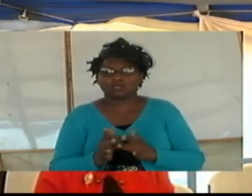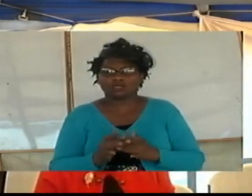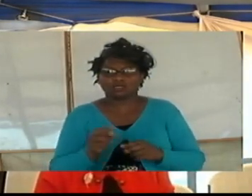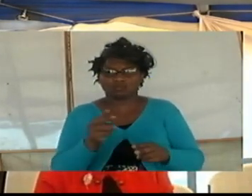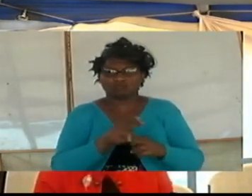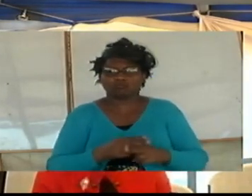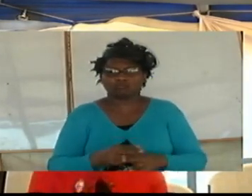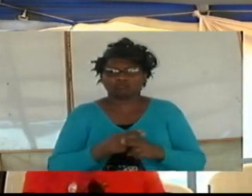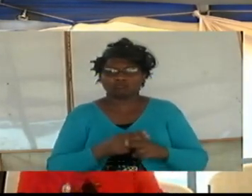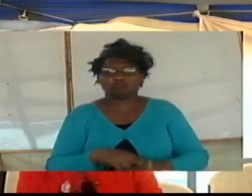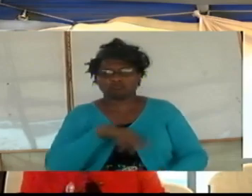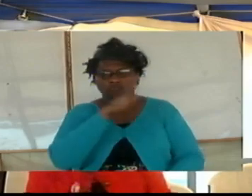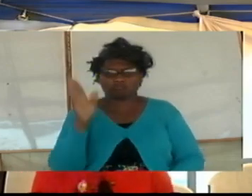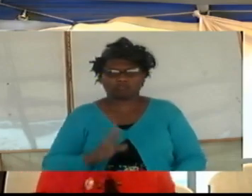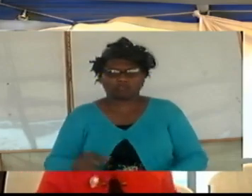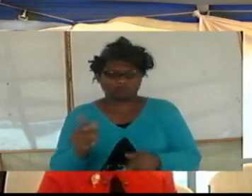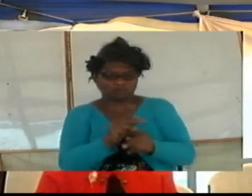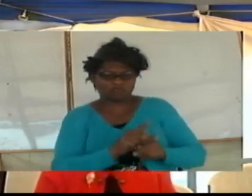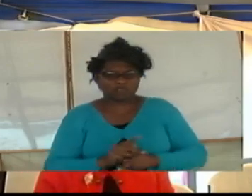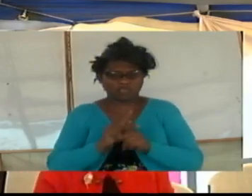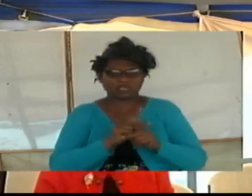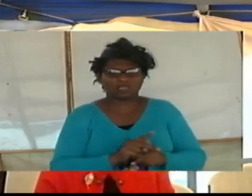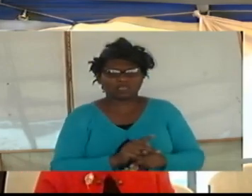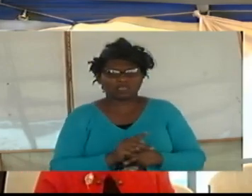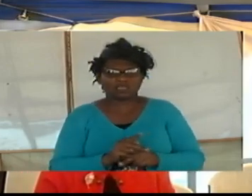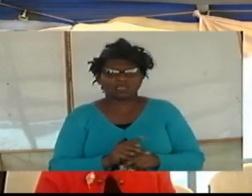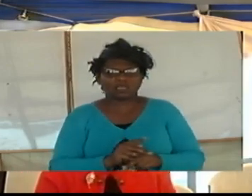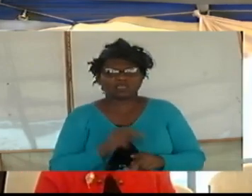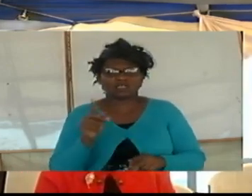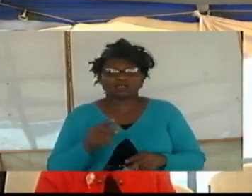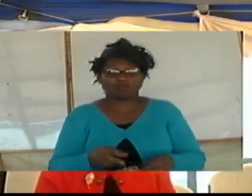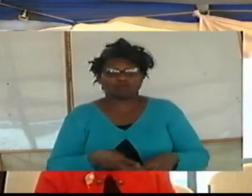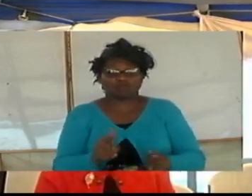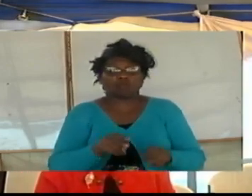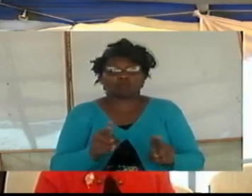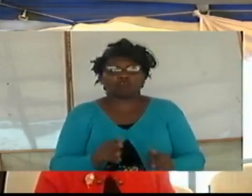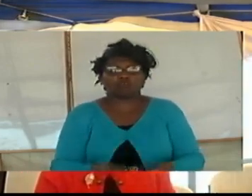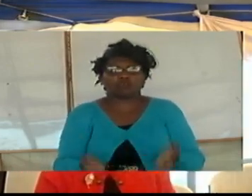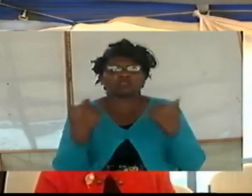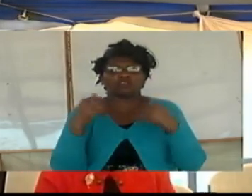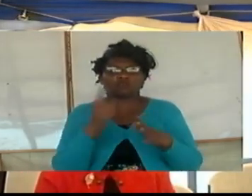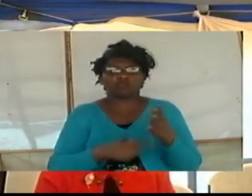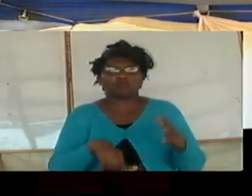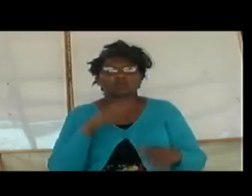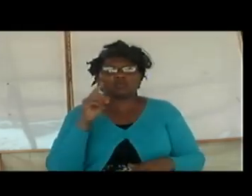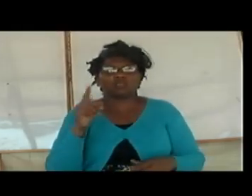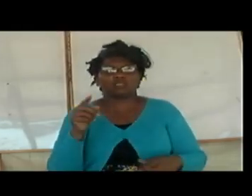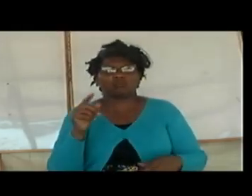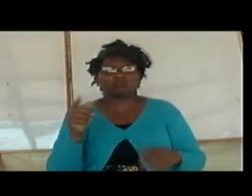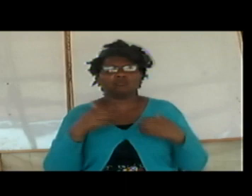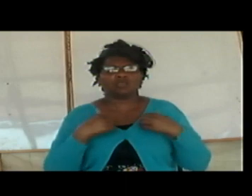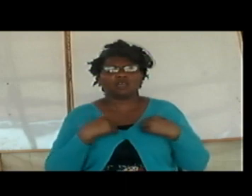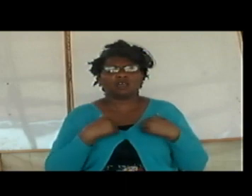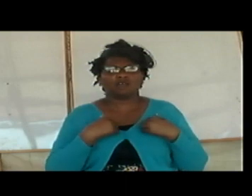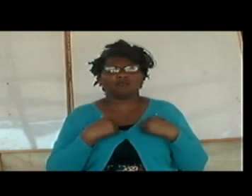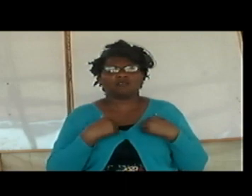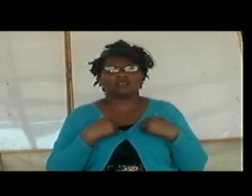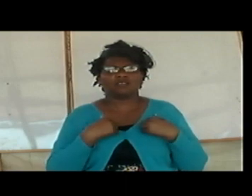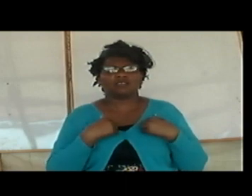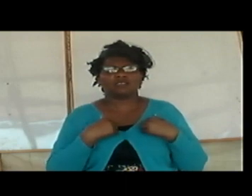a concert or not, you know. He said, hurry up and give me what you have. And then he started to feel the back of my pants. And I said, hold on,